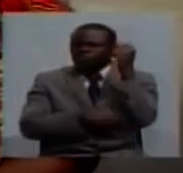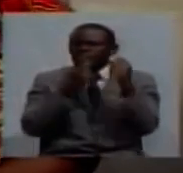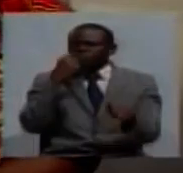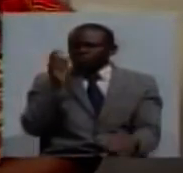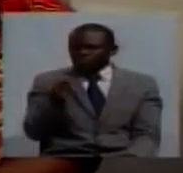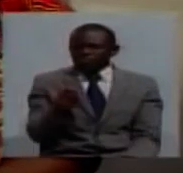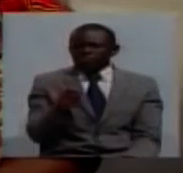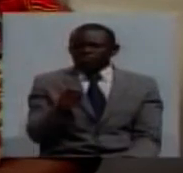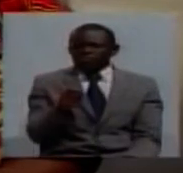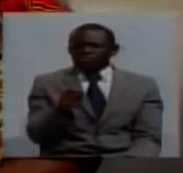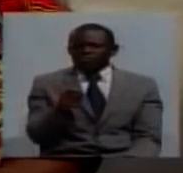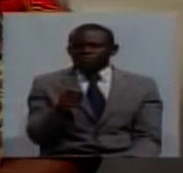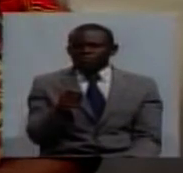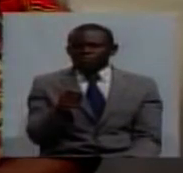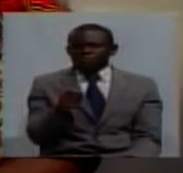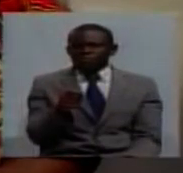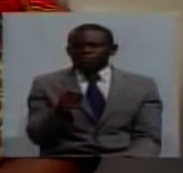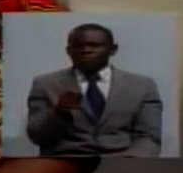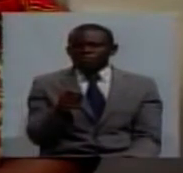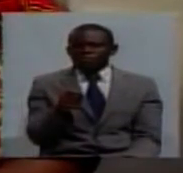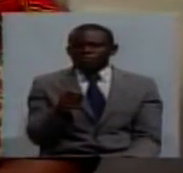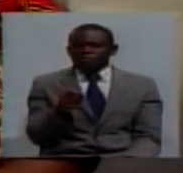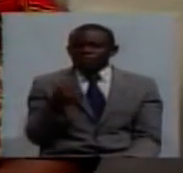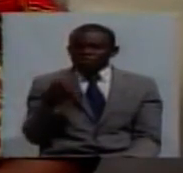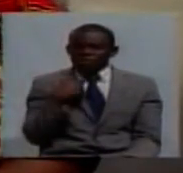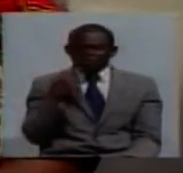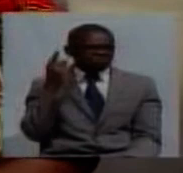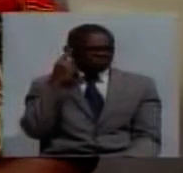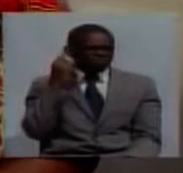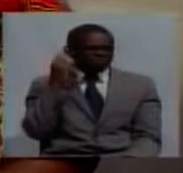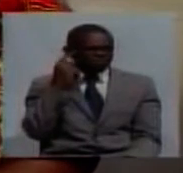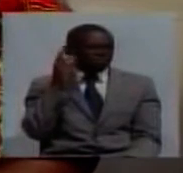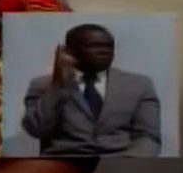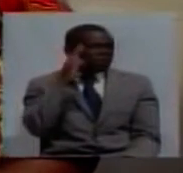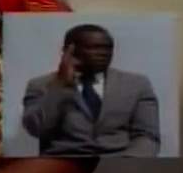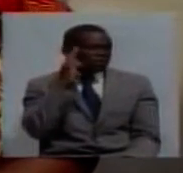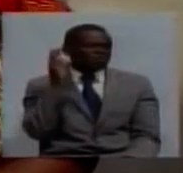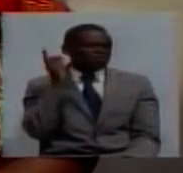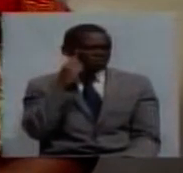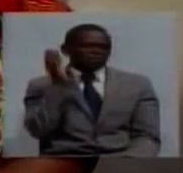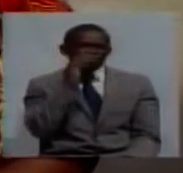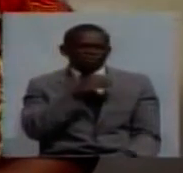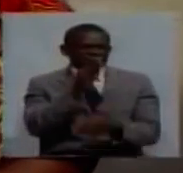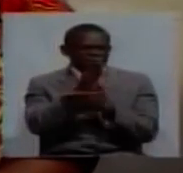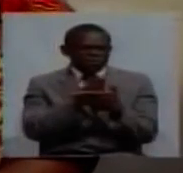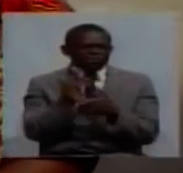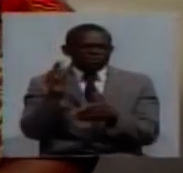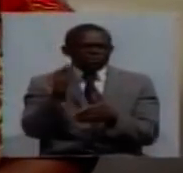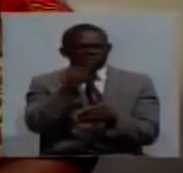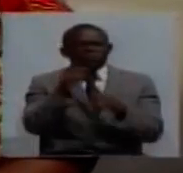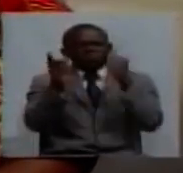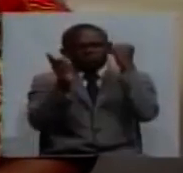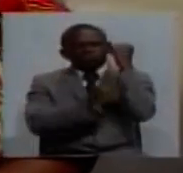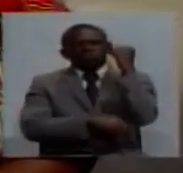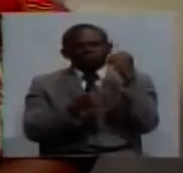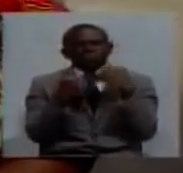and I've heard some of these things being talked about on radio. So they are happening, but maybe we need to heighten that, so